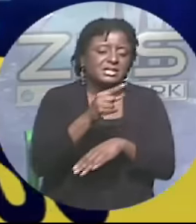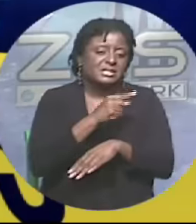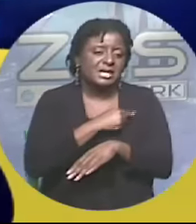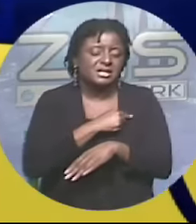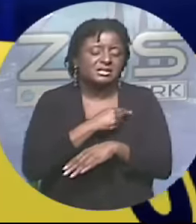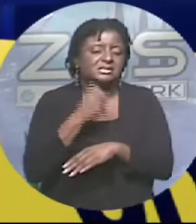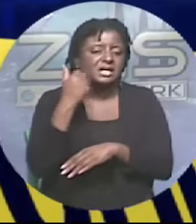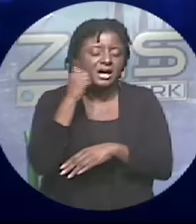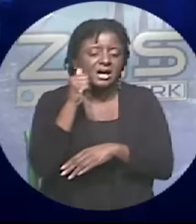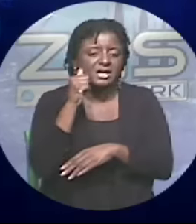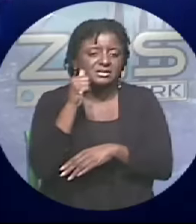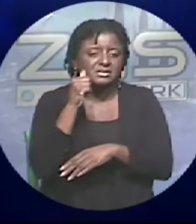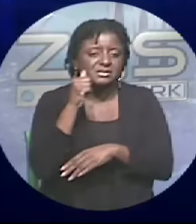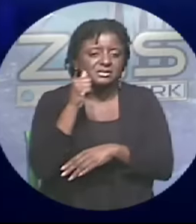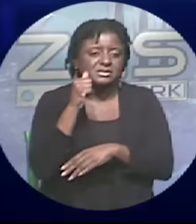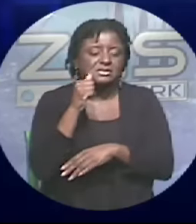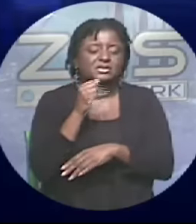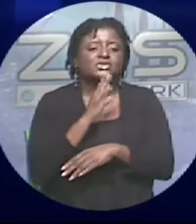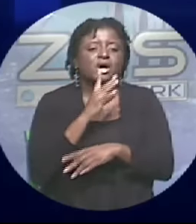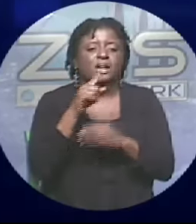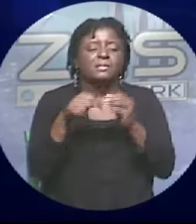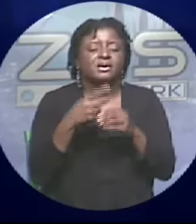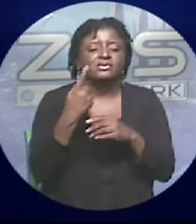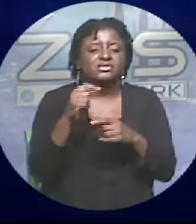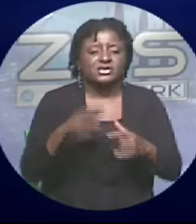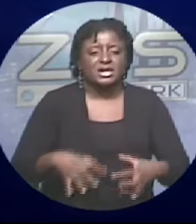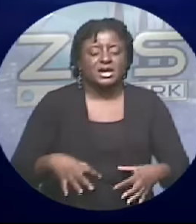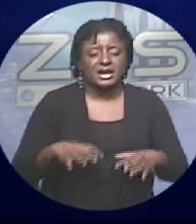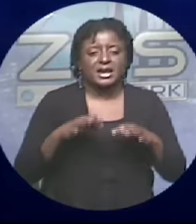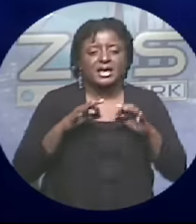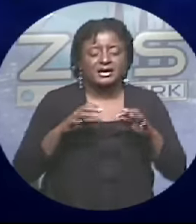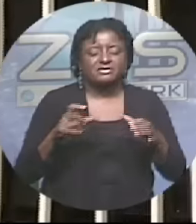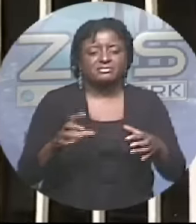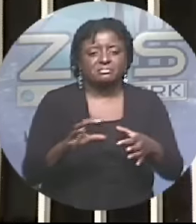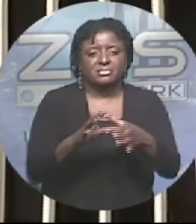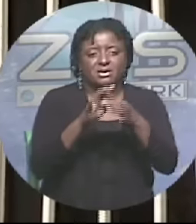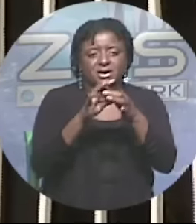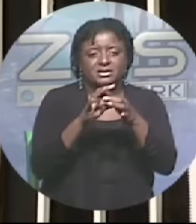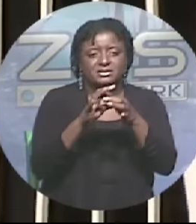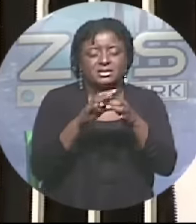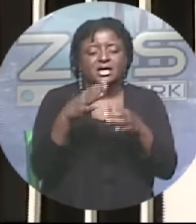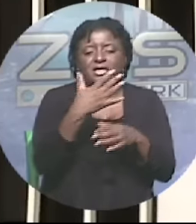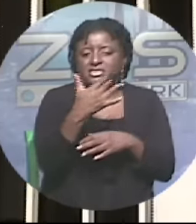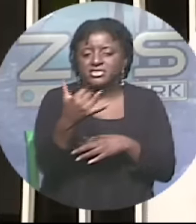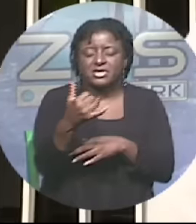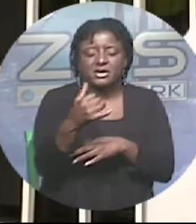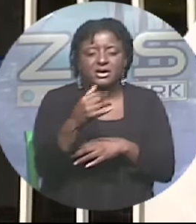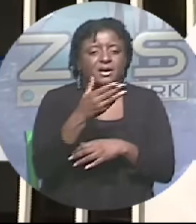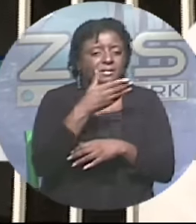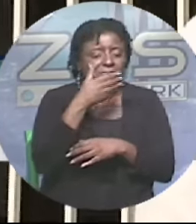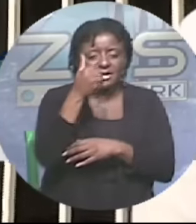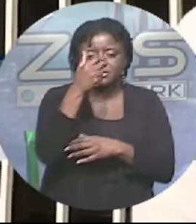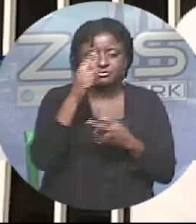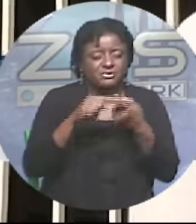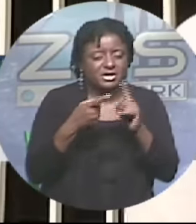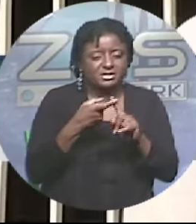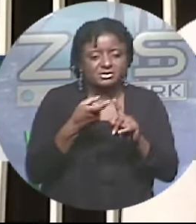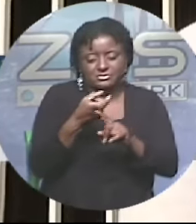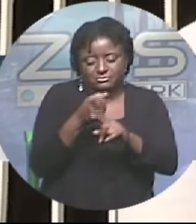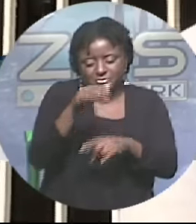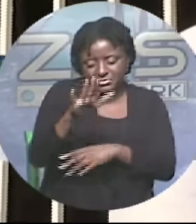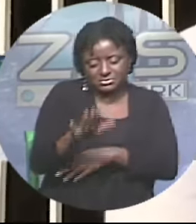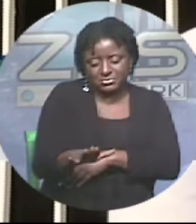Veronica Nesbitt, talked about the life bond both men shared. They were best friends from little kids, from primary